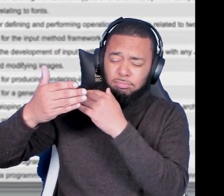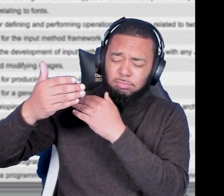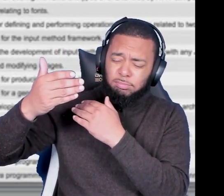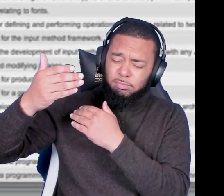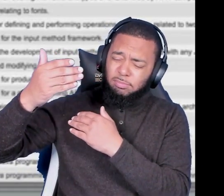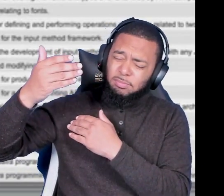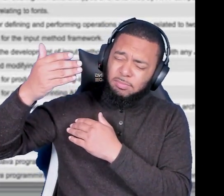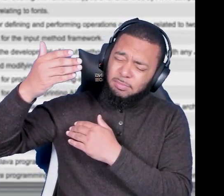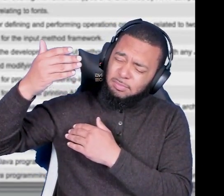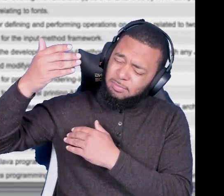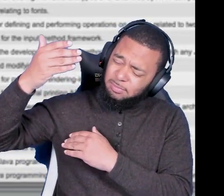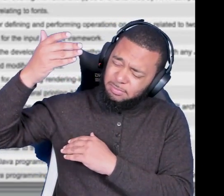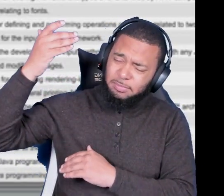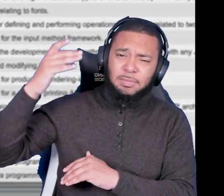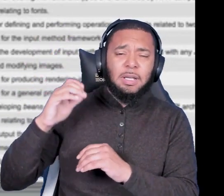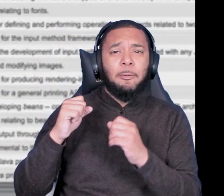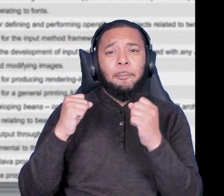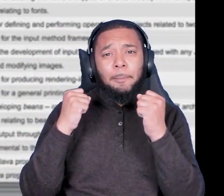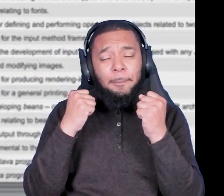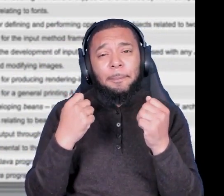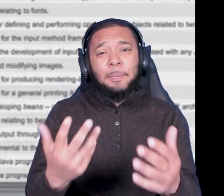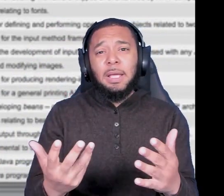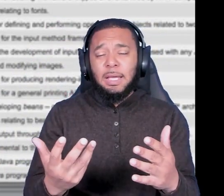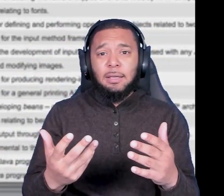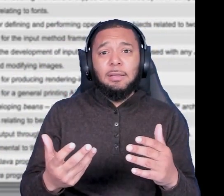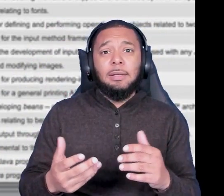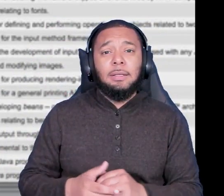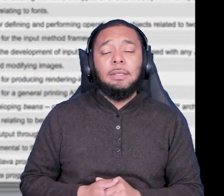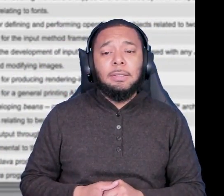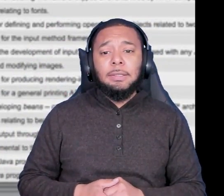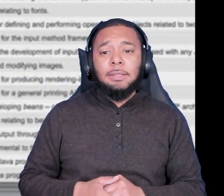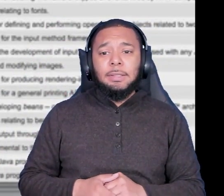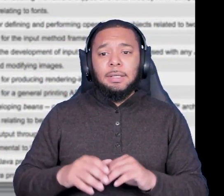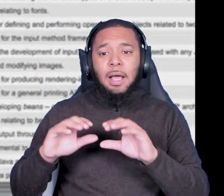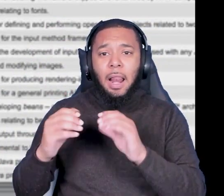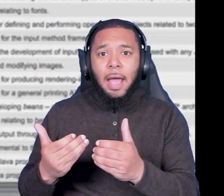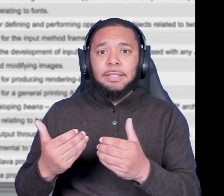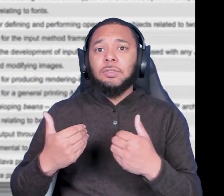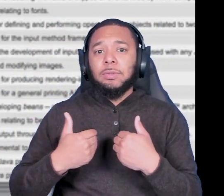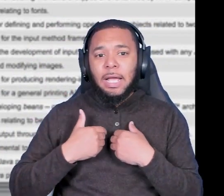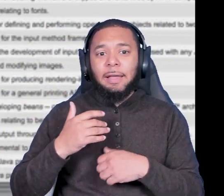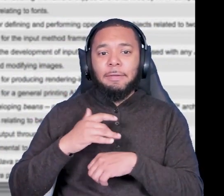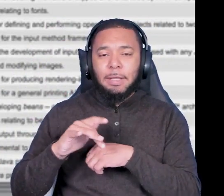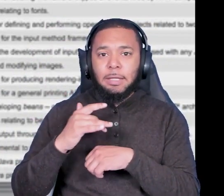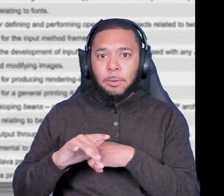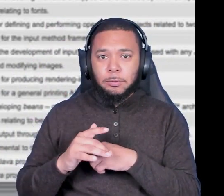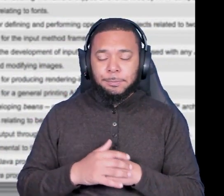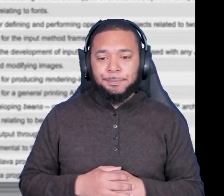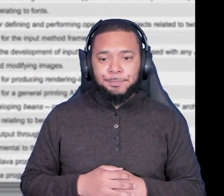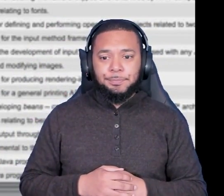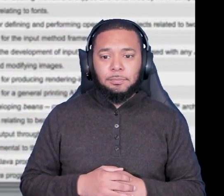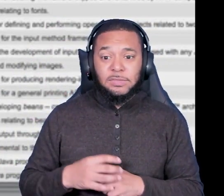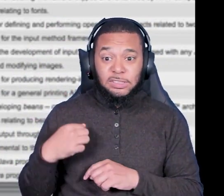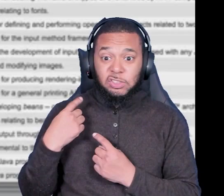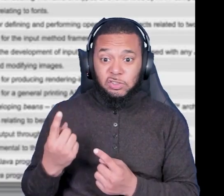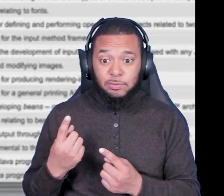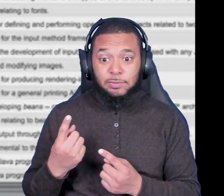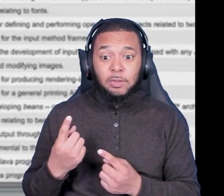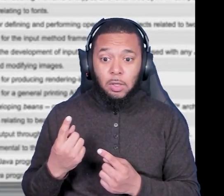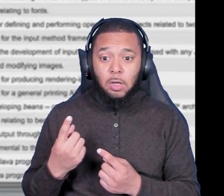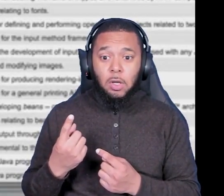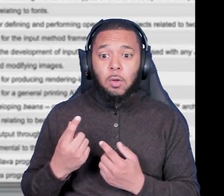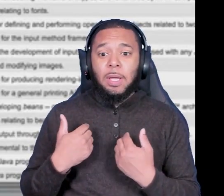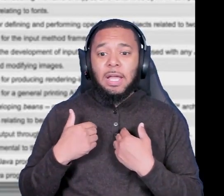many gajillions of Java classes that are available. So far, we've used Scanner